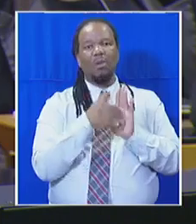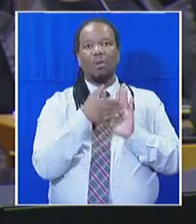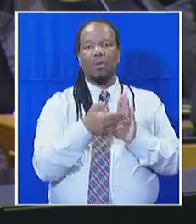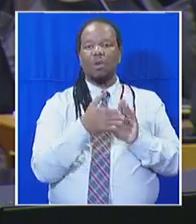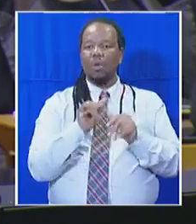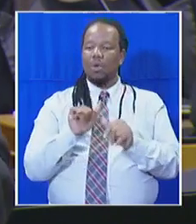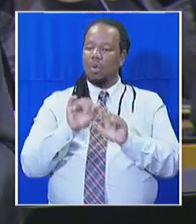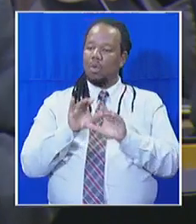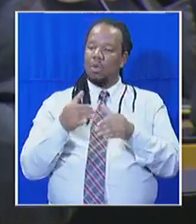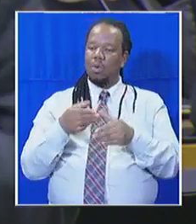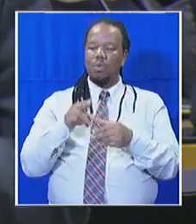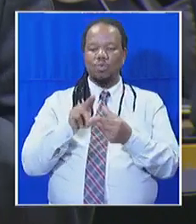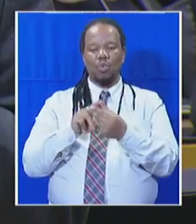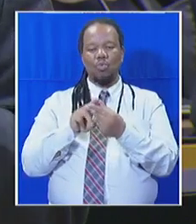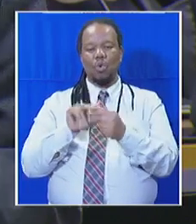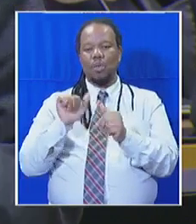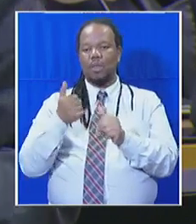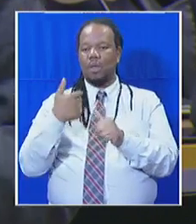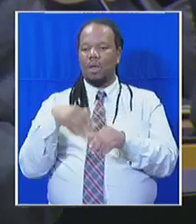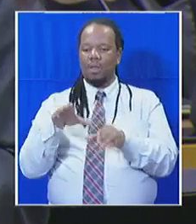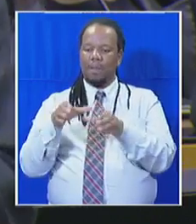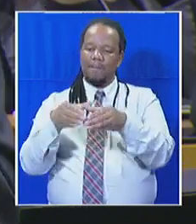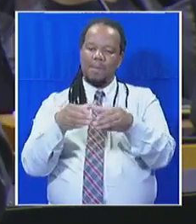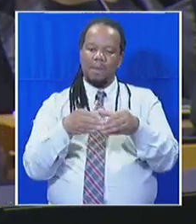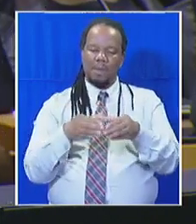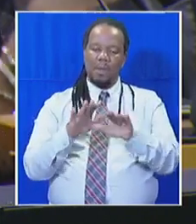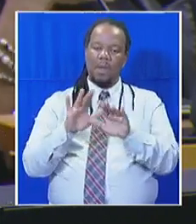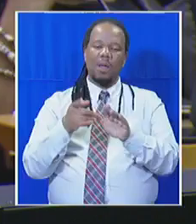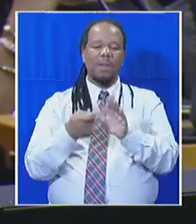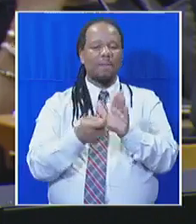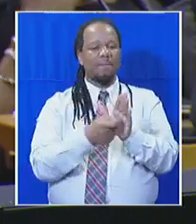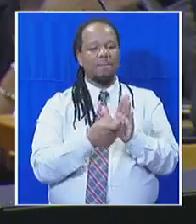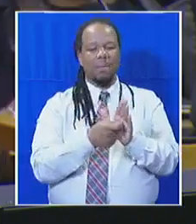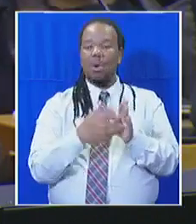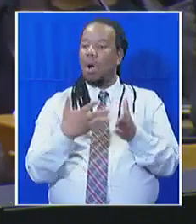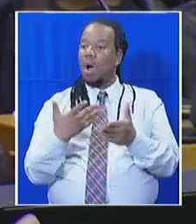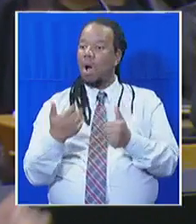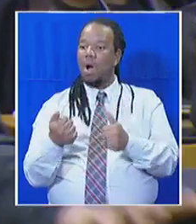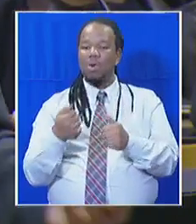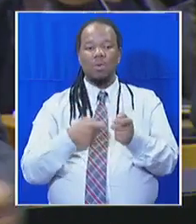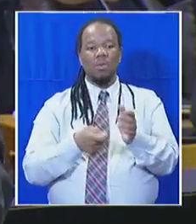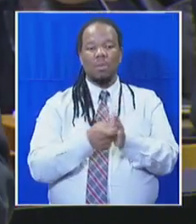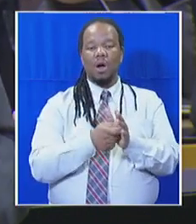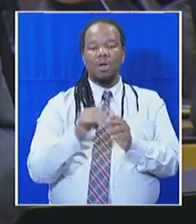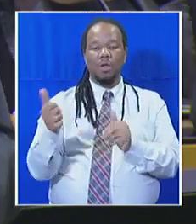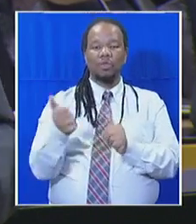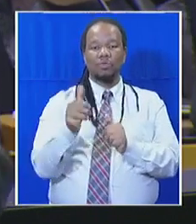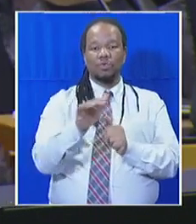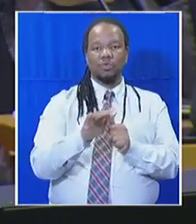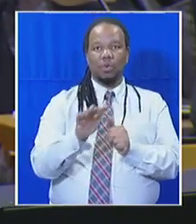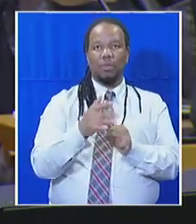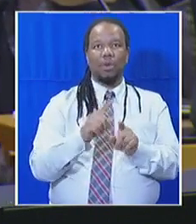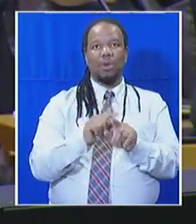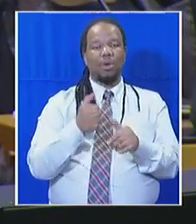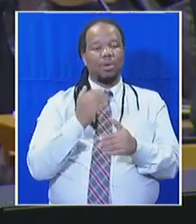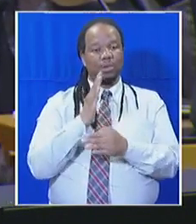unions, or its branches in the provision and the procurement of jobs for PALs through resources, directly or